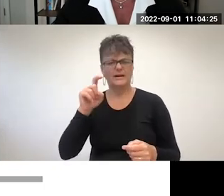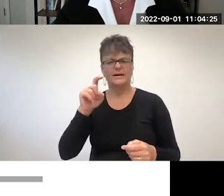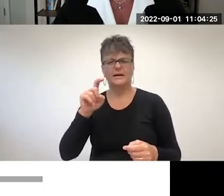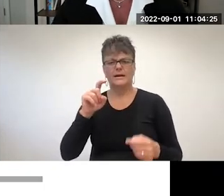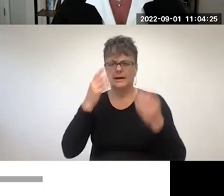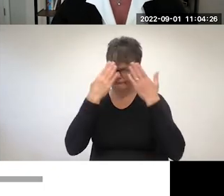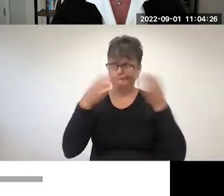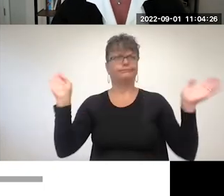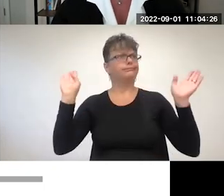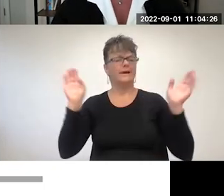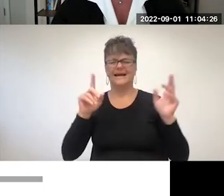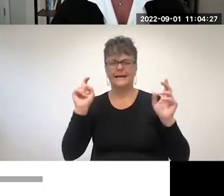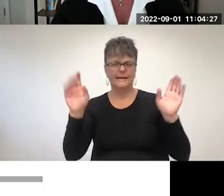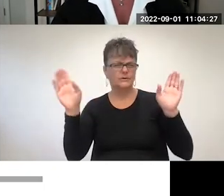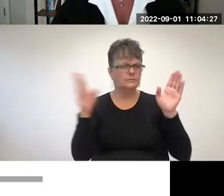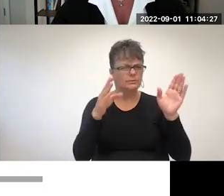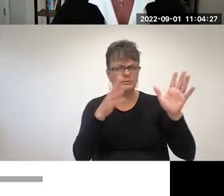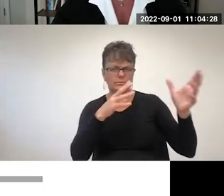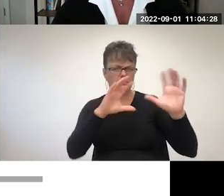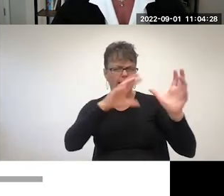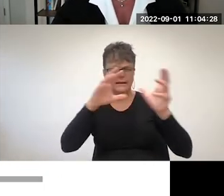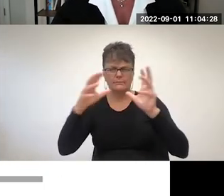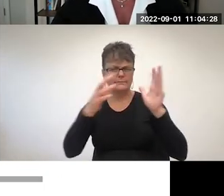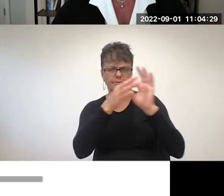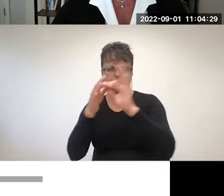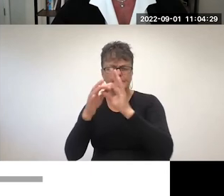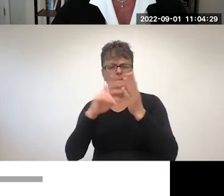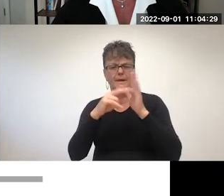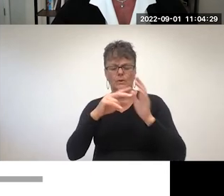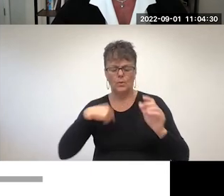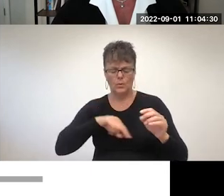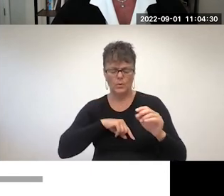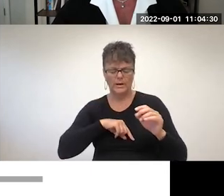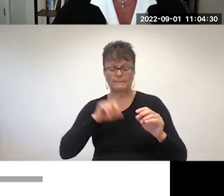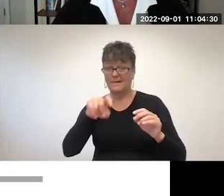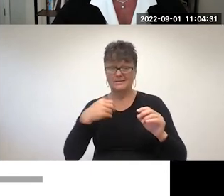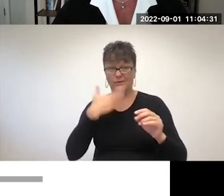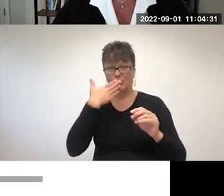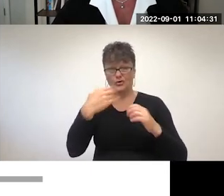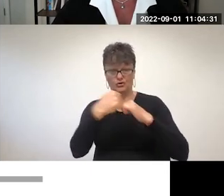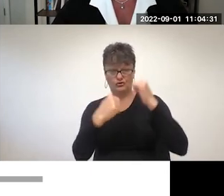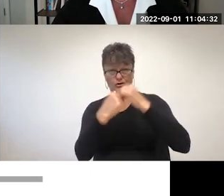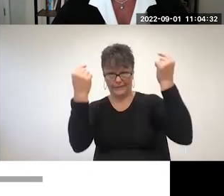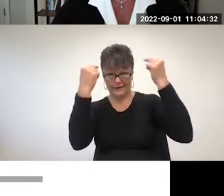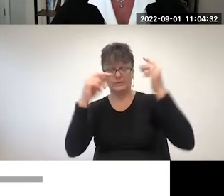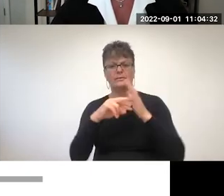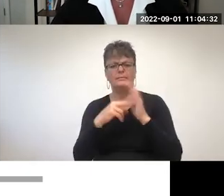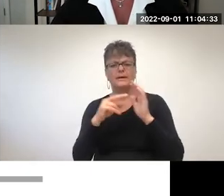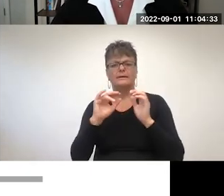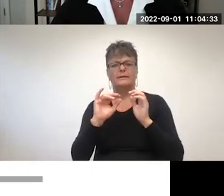mental structure so that we know how to retrieve the information when it's there. I love the analogy that Michelle